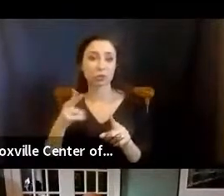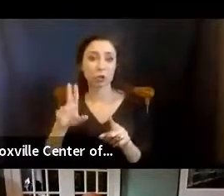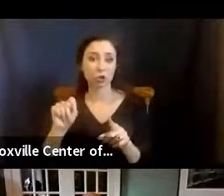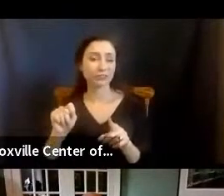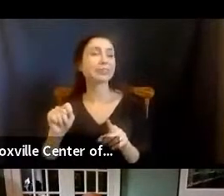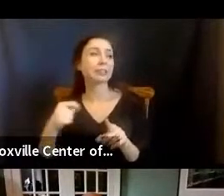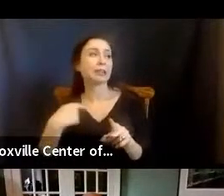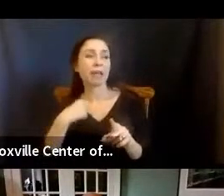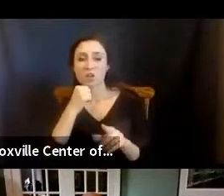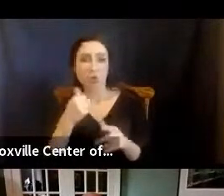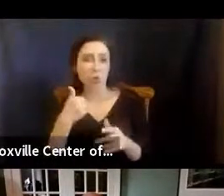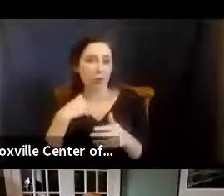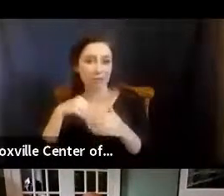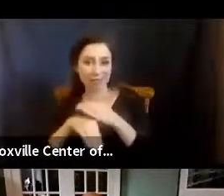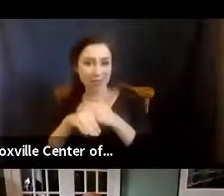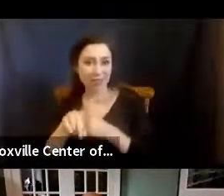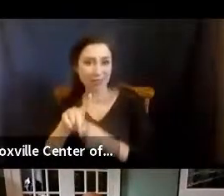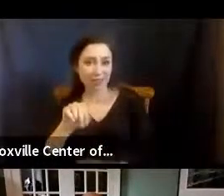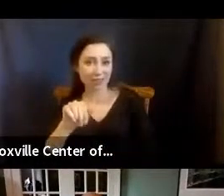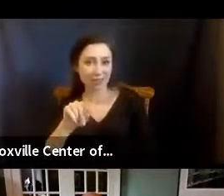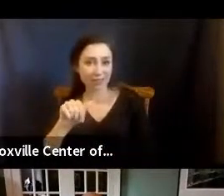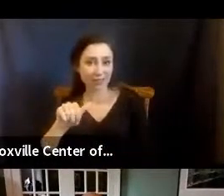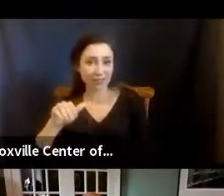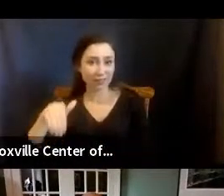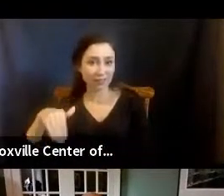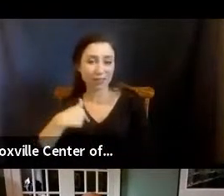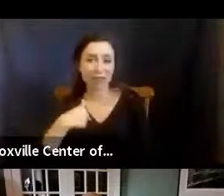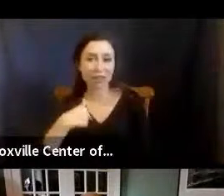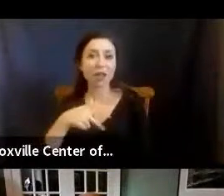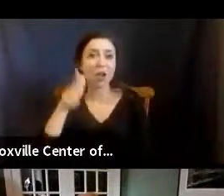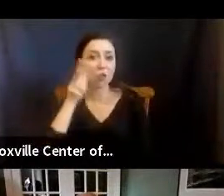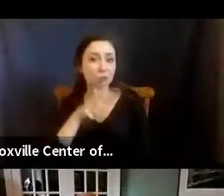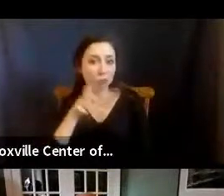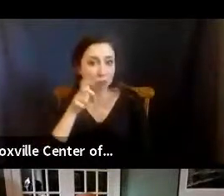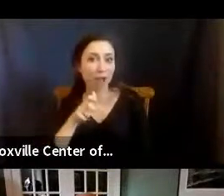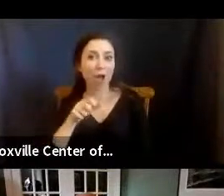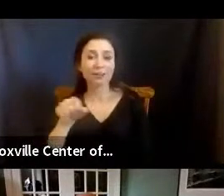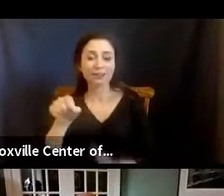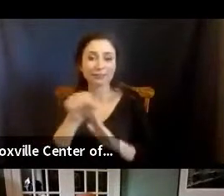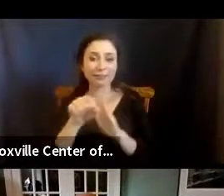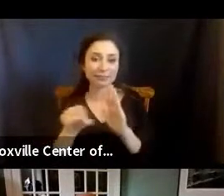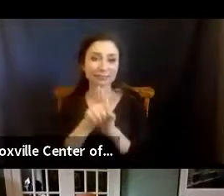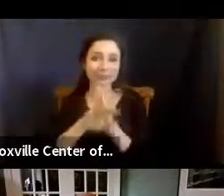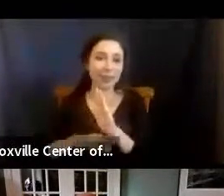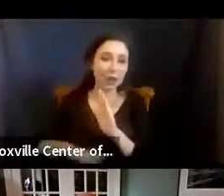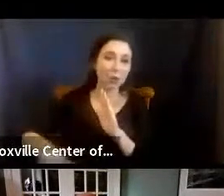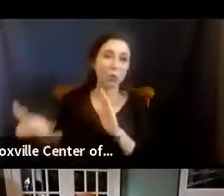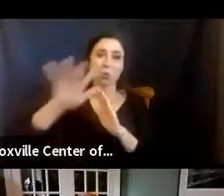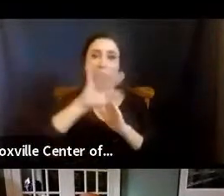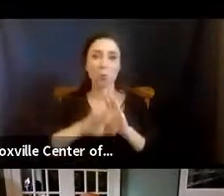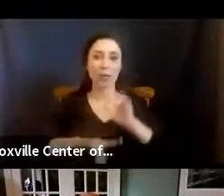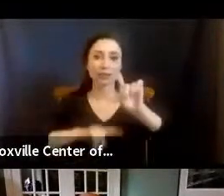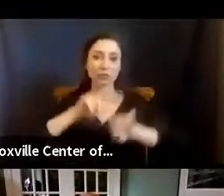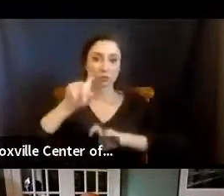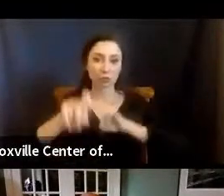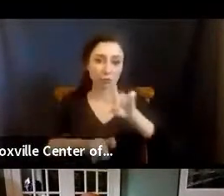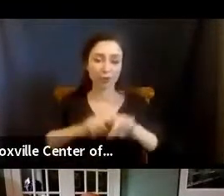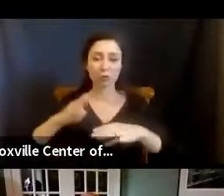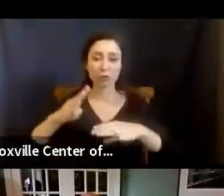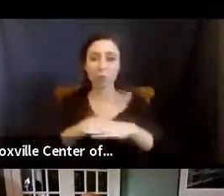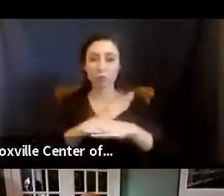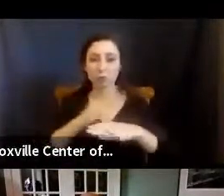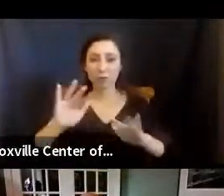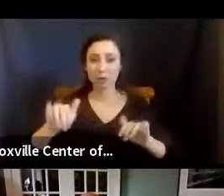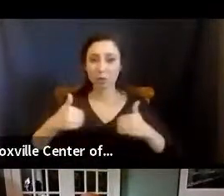data yet, but I've heard about a statewide survey that went out to business owners throughout the state,